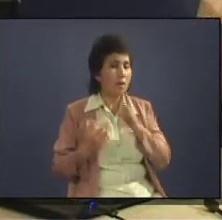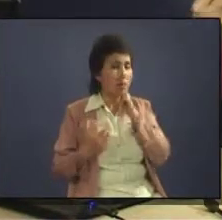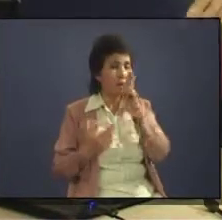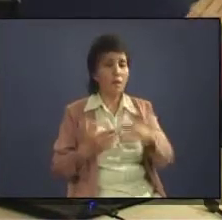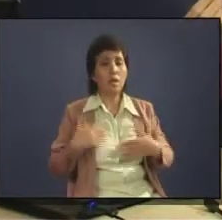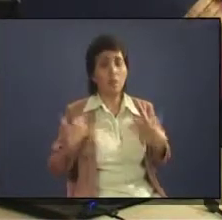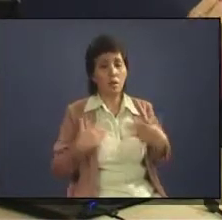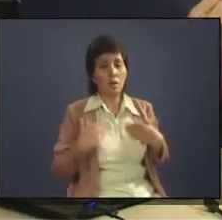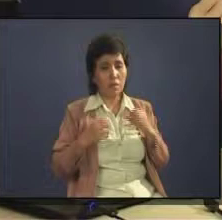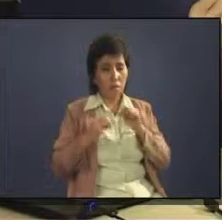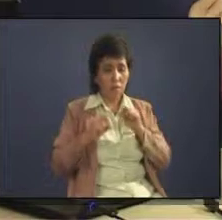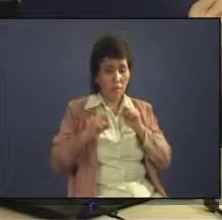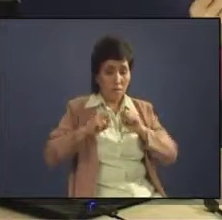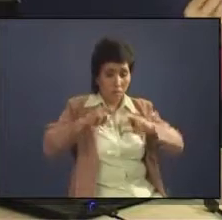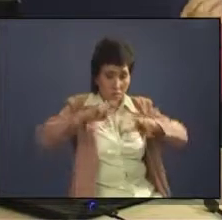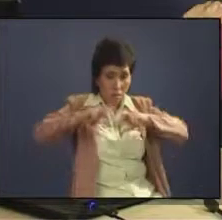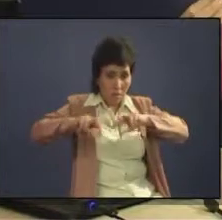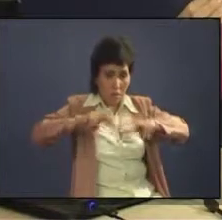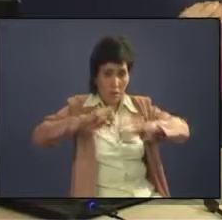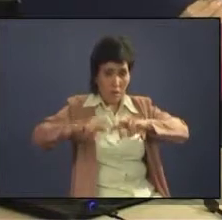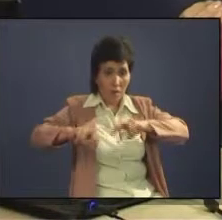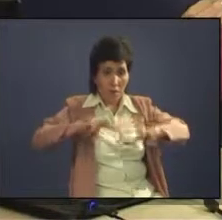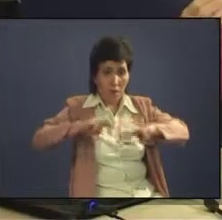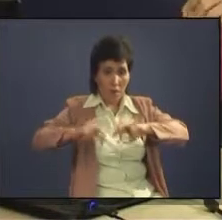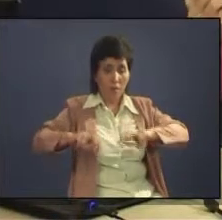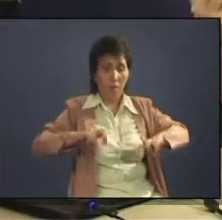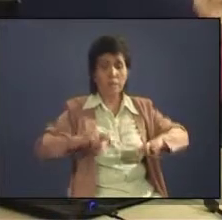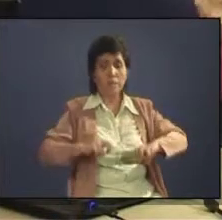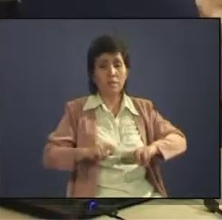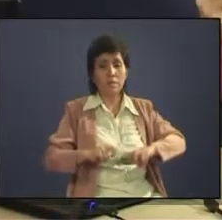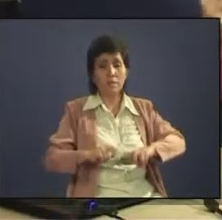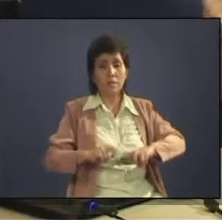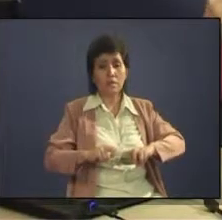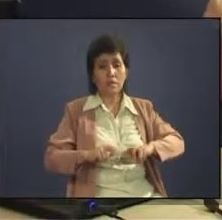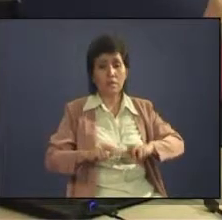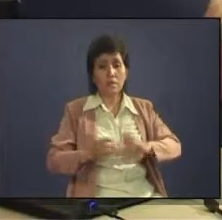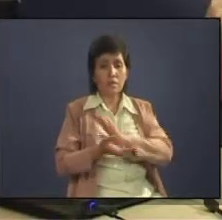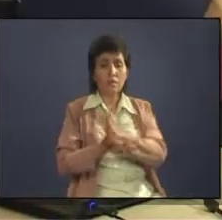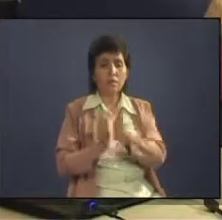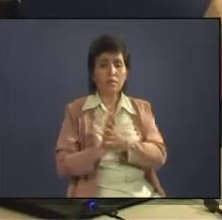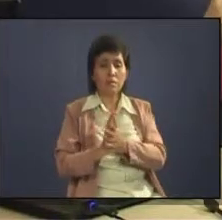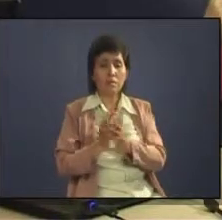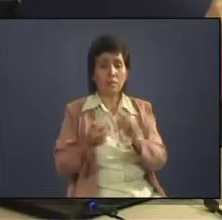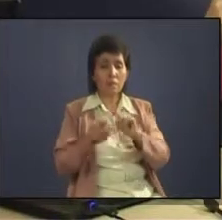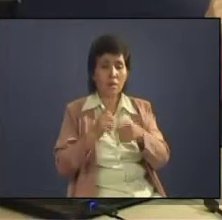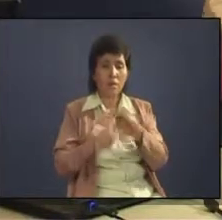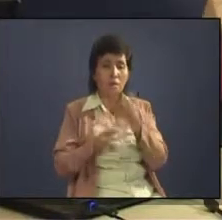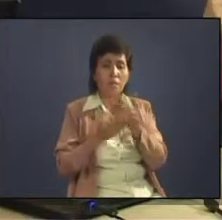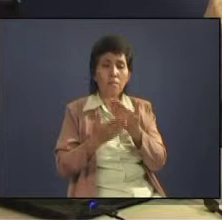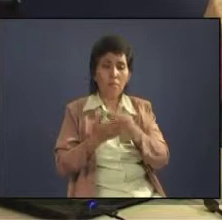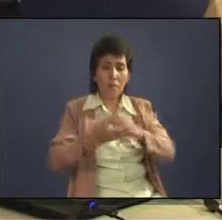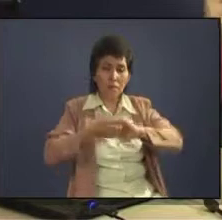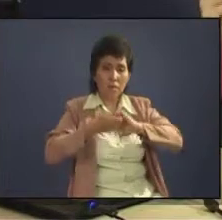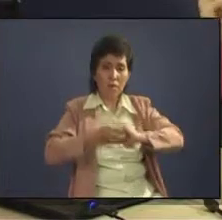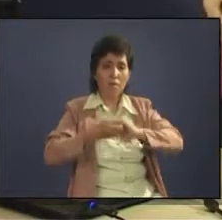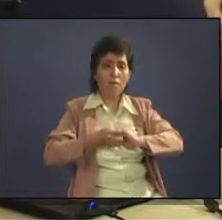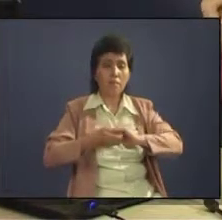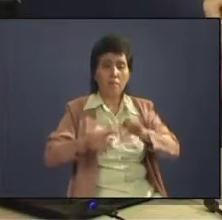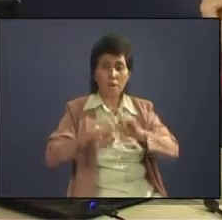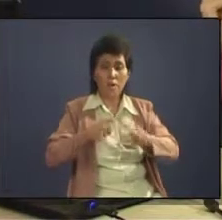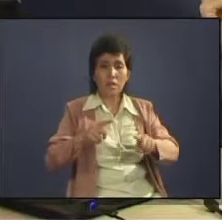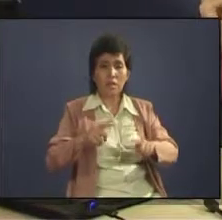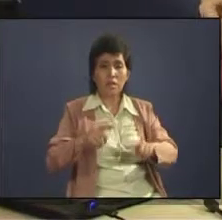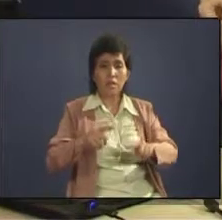happy, you can observe this among boys. Okay, they will be like good friends, the best friends, playing games,